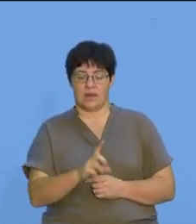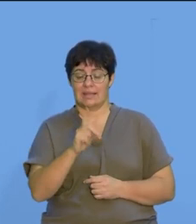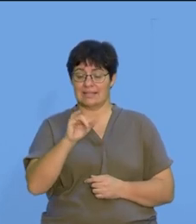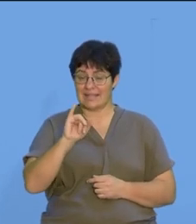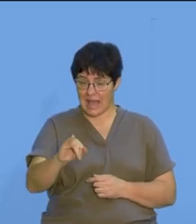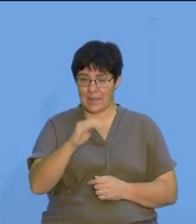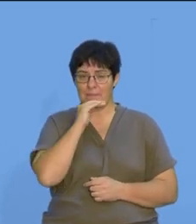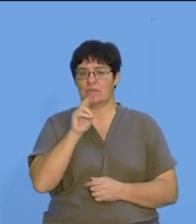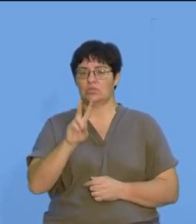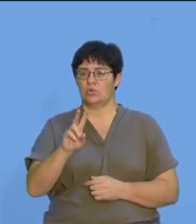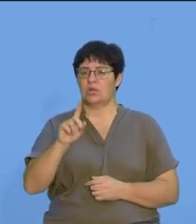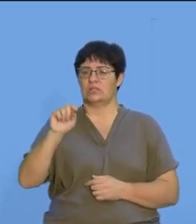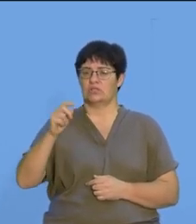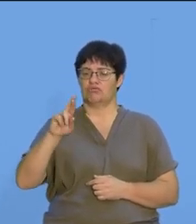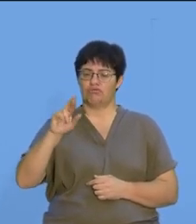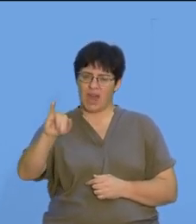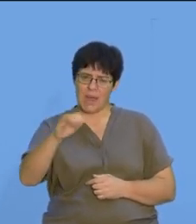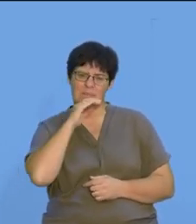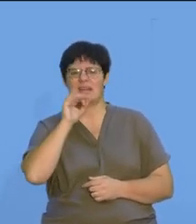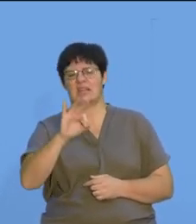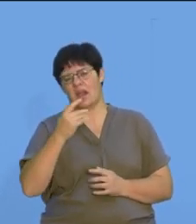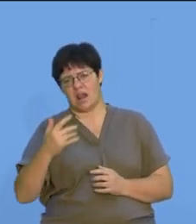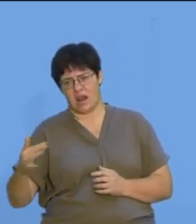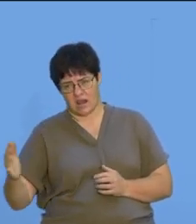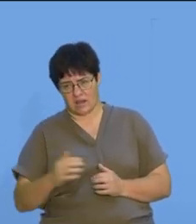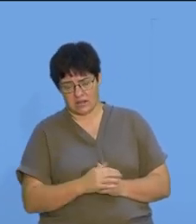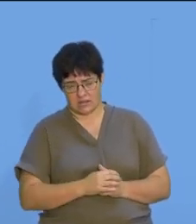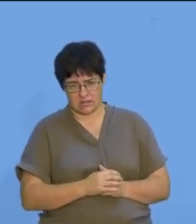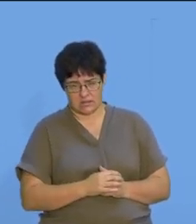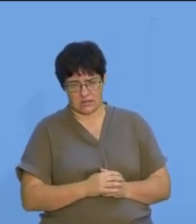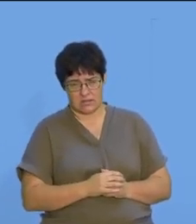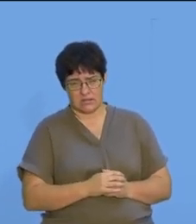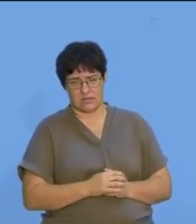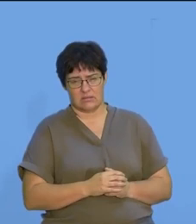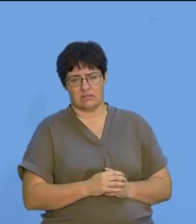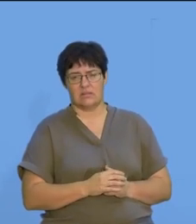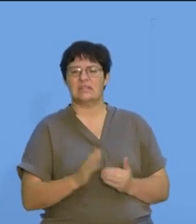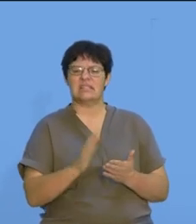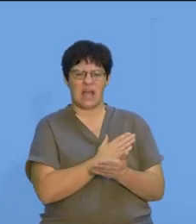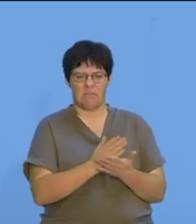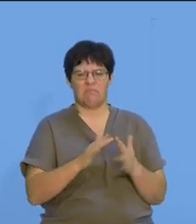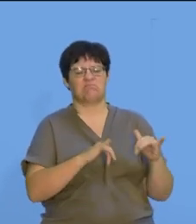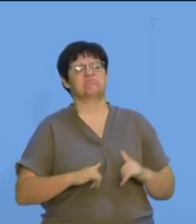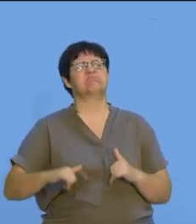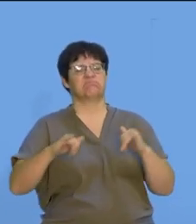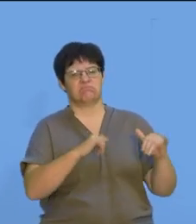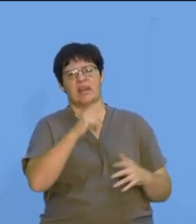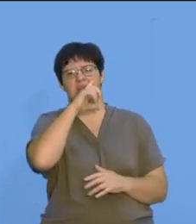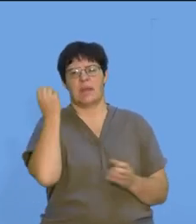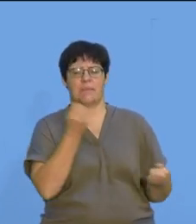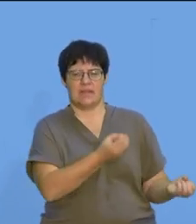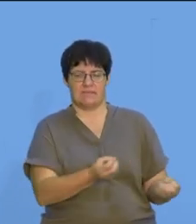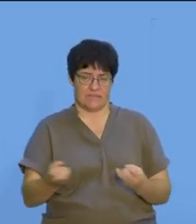meaning 1, di, meaning 2, tri, meaning 3, and so on. So these are some of the